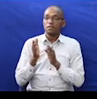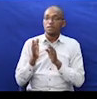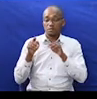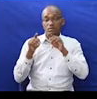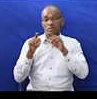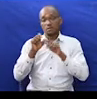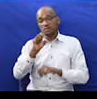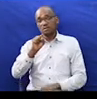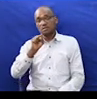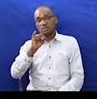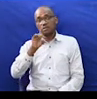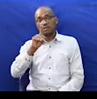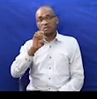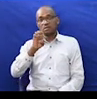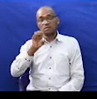and